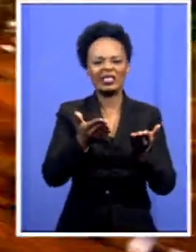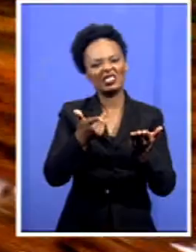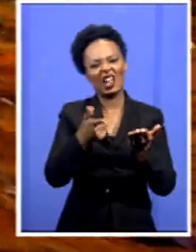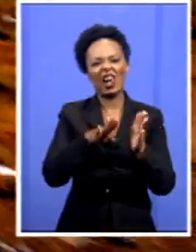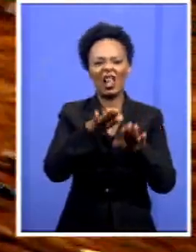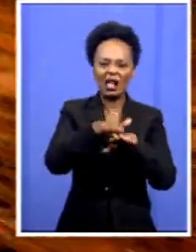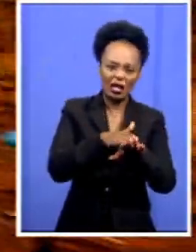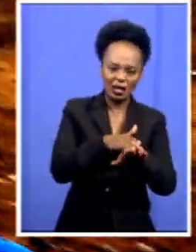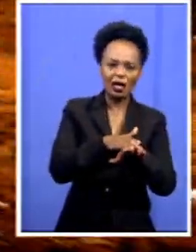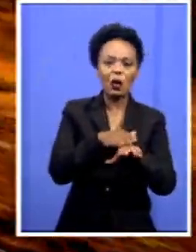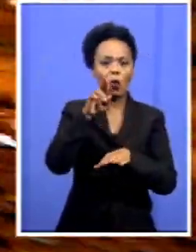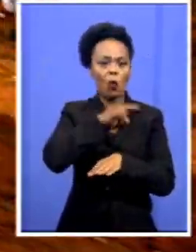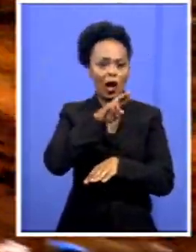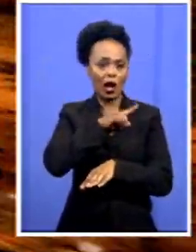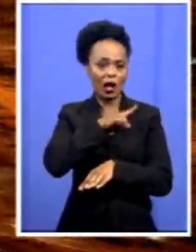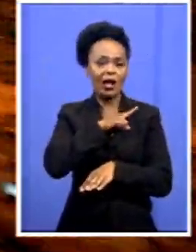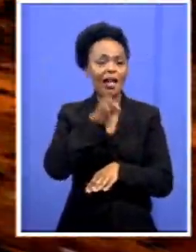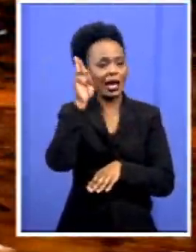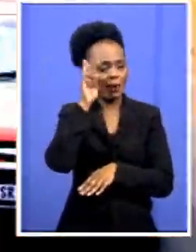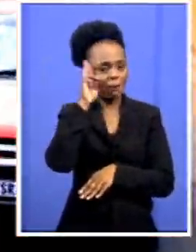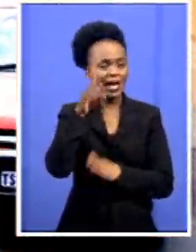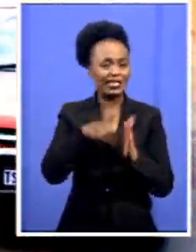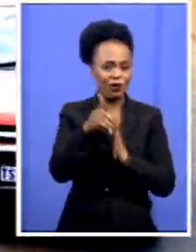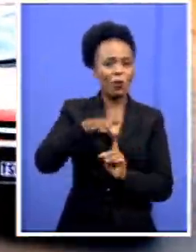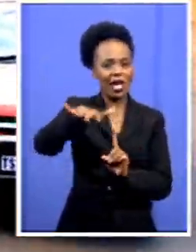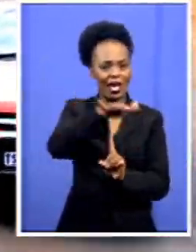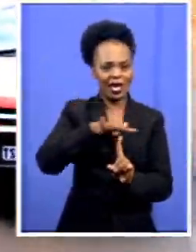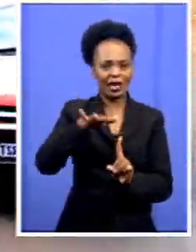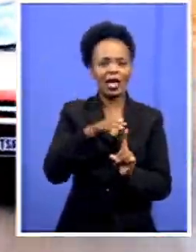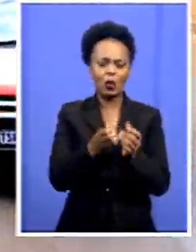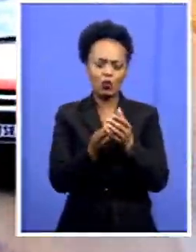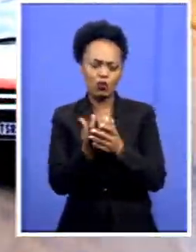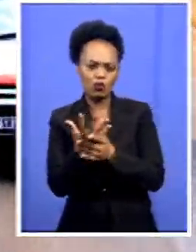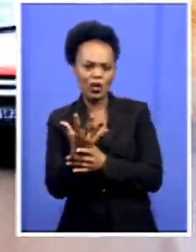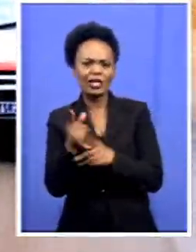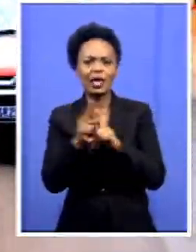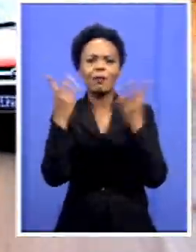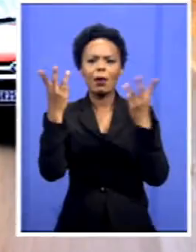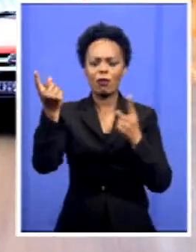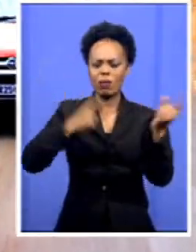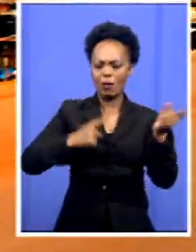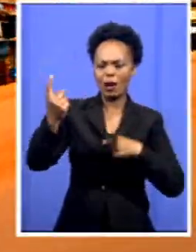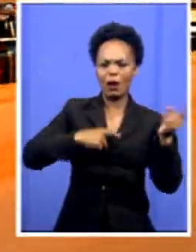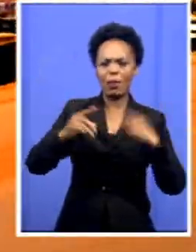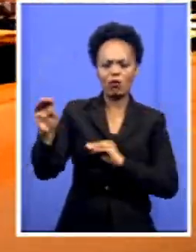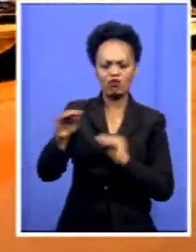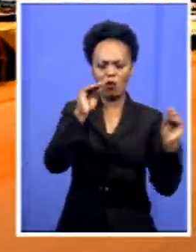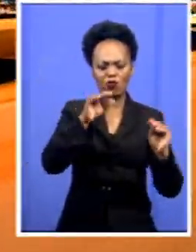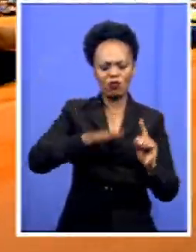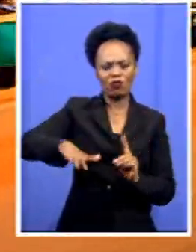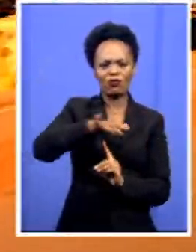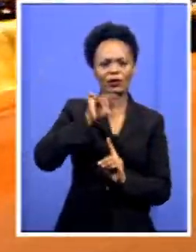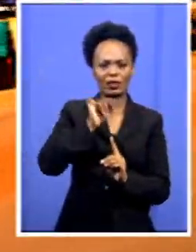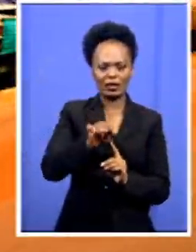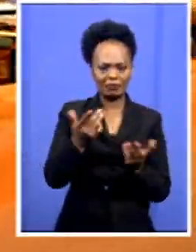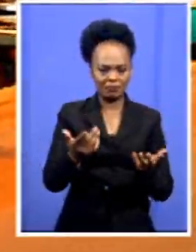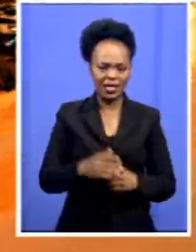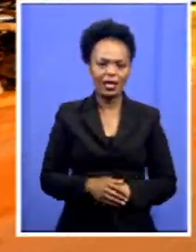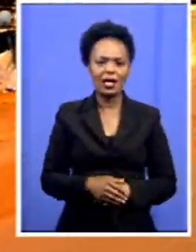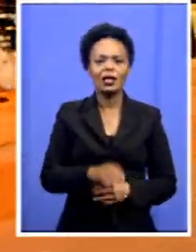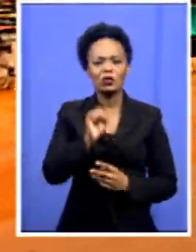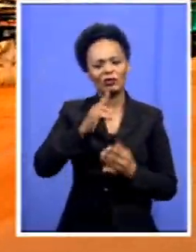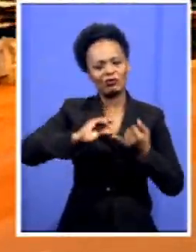remember, it is a developing area, it's a growing area, and we are seeing a huge influx of people that are coming into your Stelo area, coming to live in. So we are